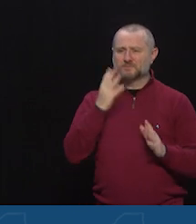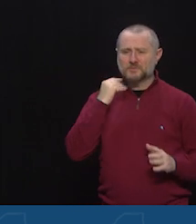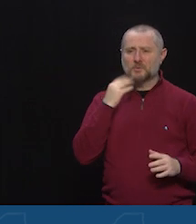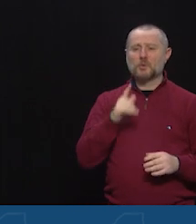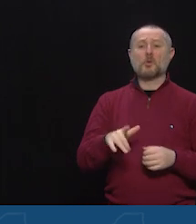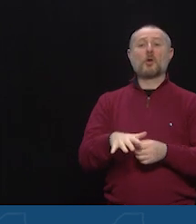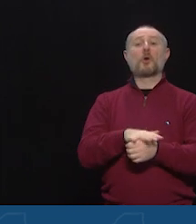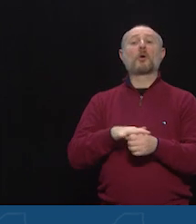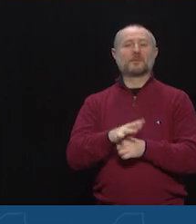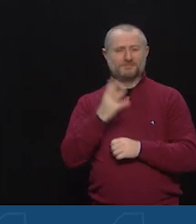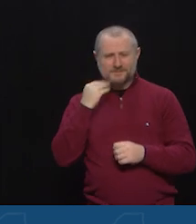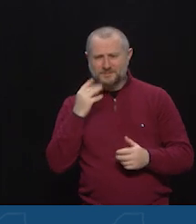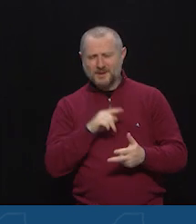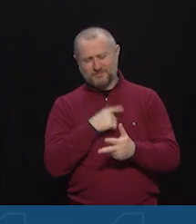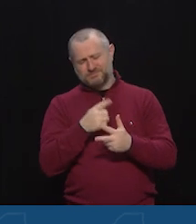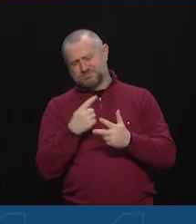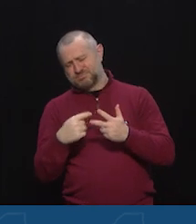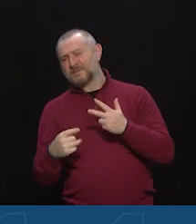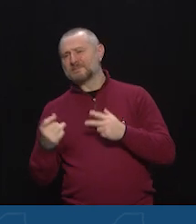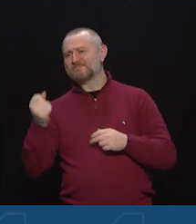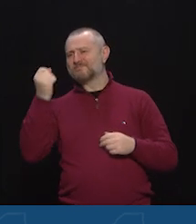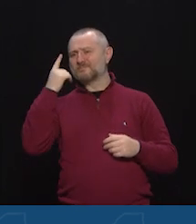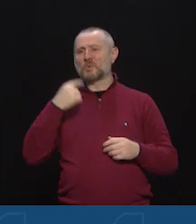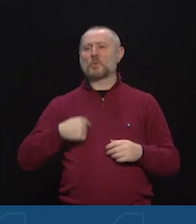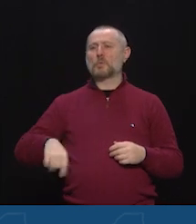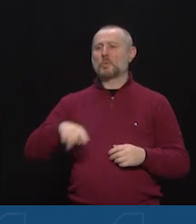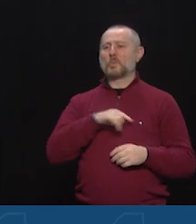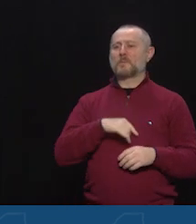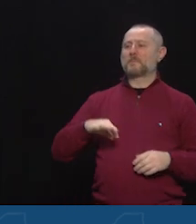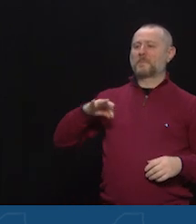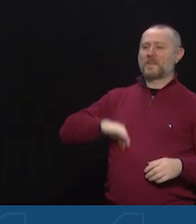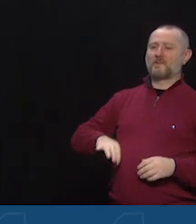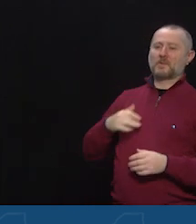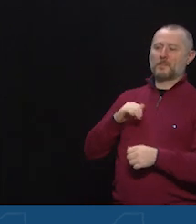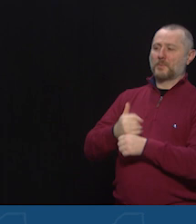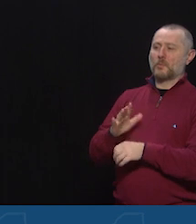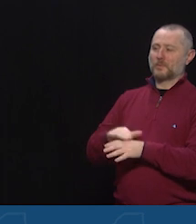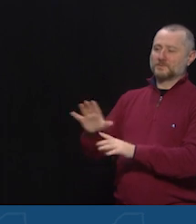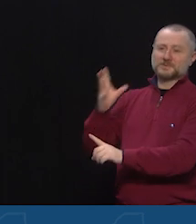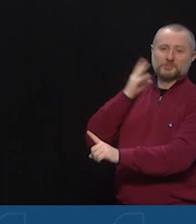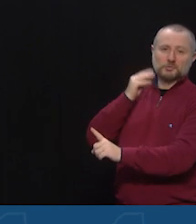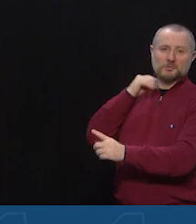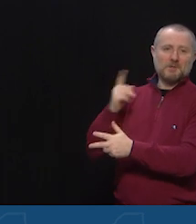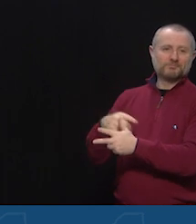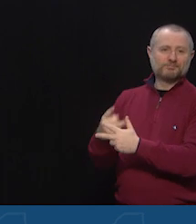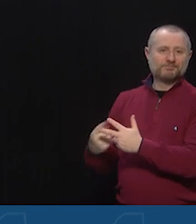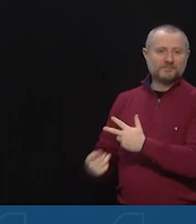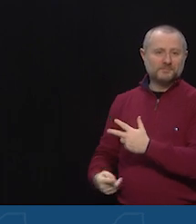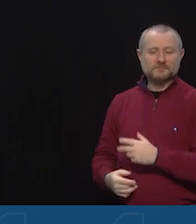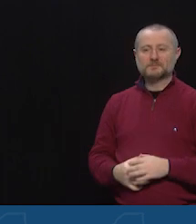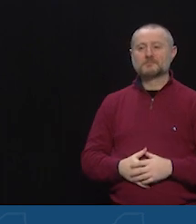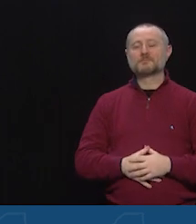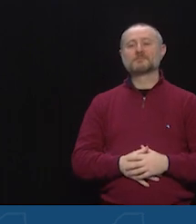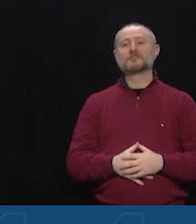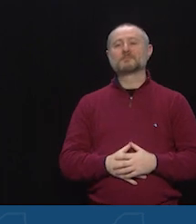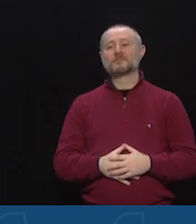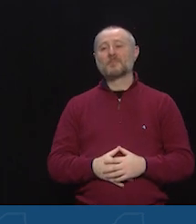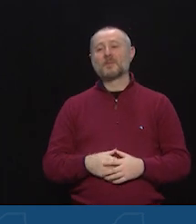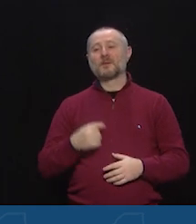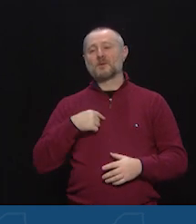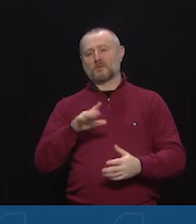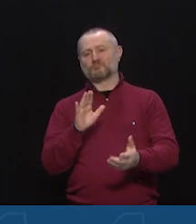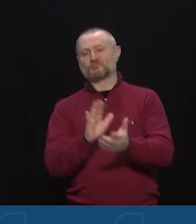does get it, and we all benefit in these dangerous situations from that. I have to start with a shout out to the